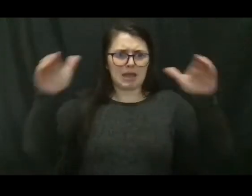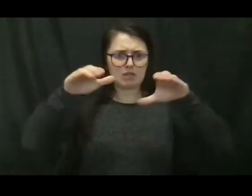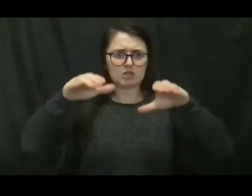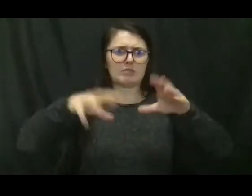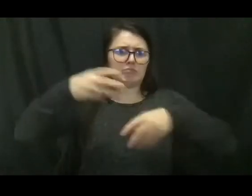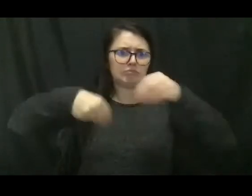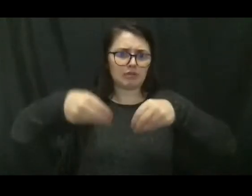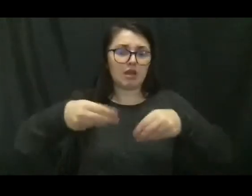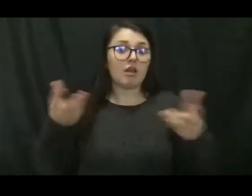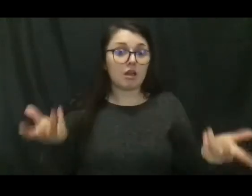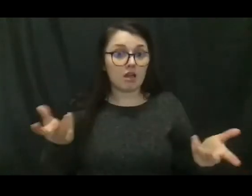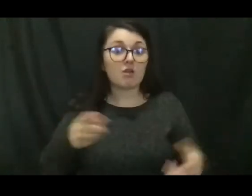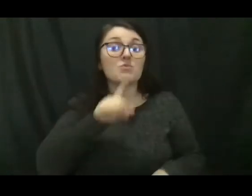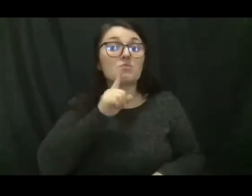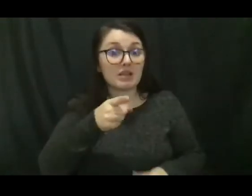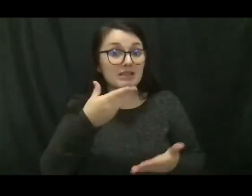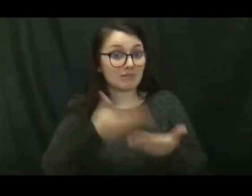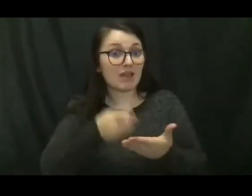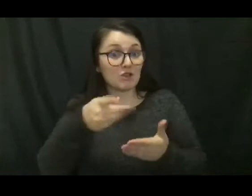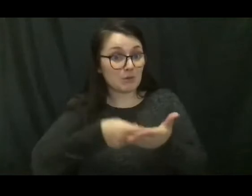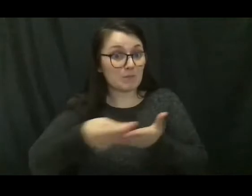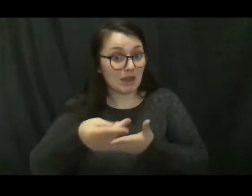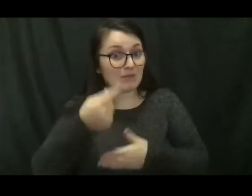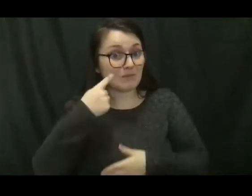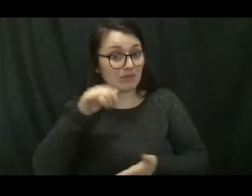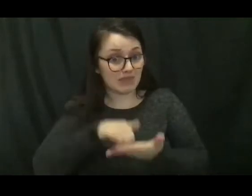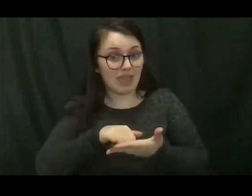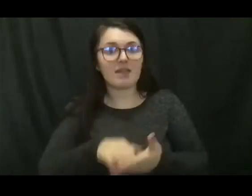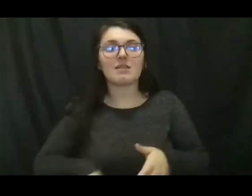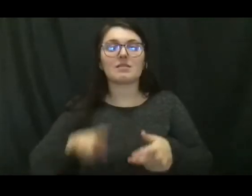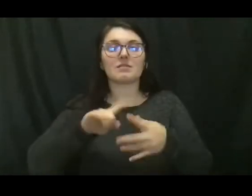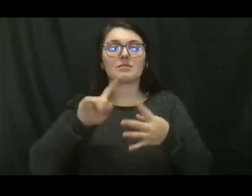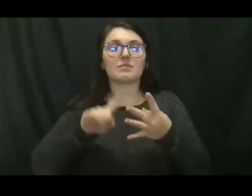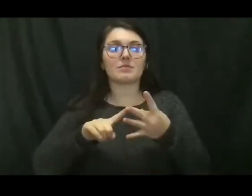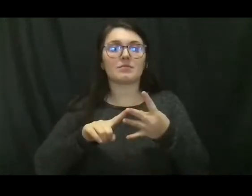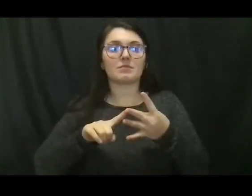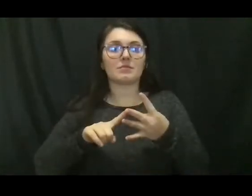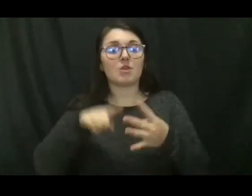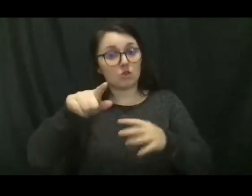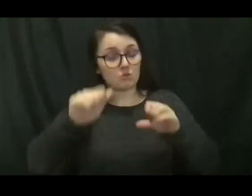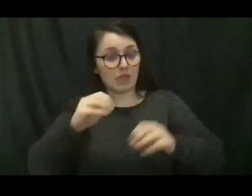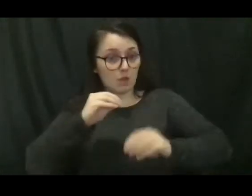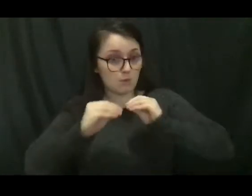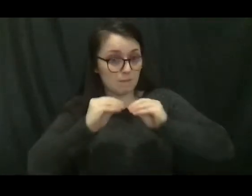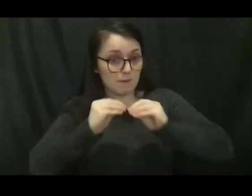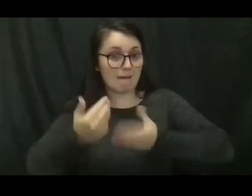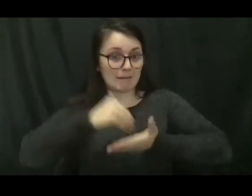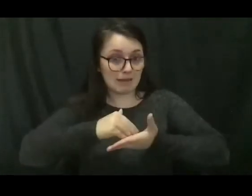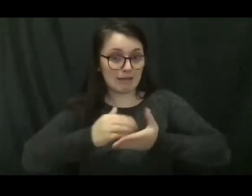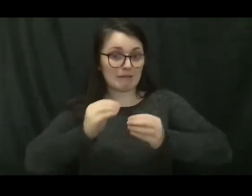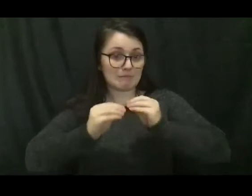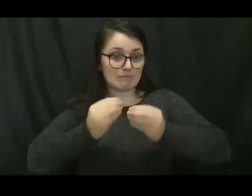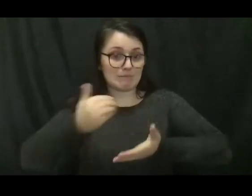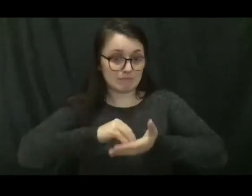paying for that packaging. You can buy in bulk. You can also choose to repair and choose repairable goods.